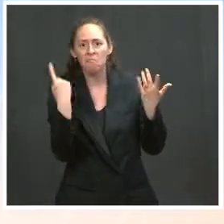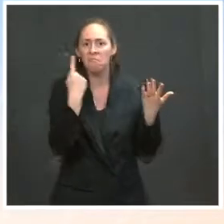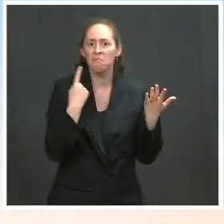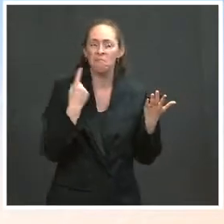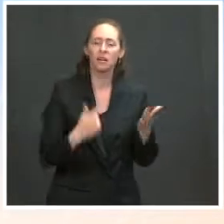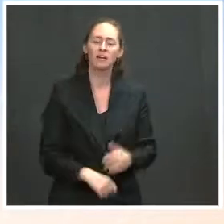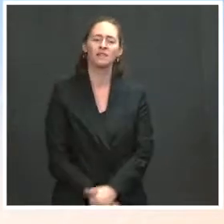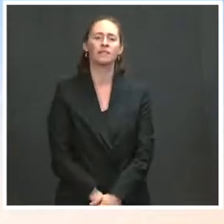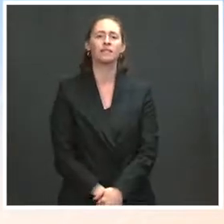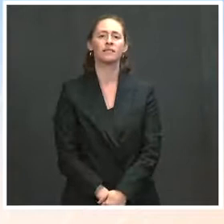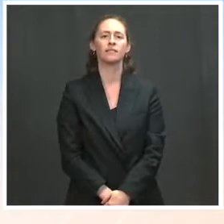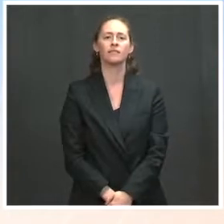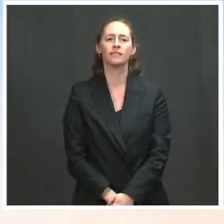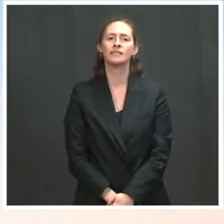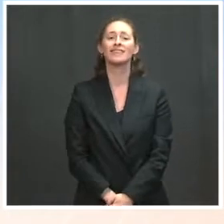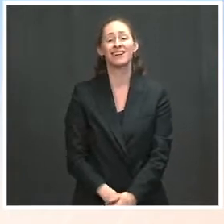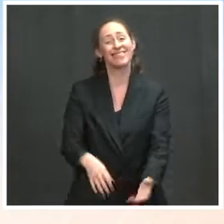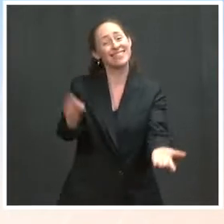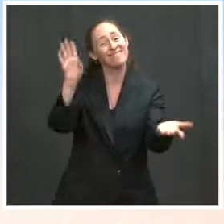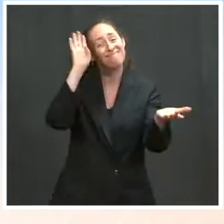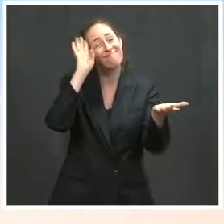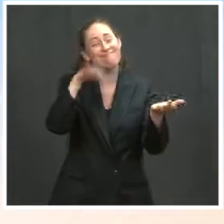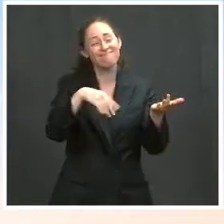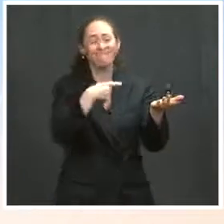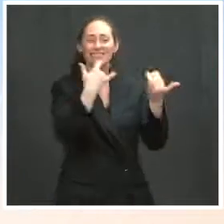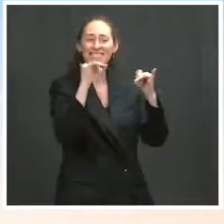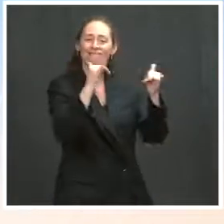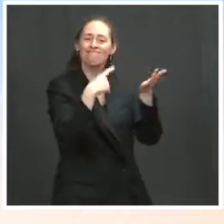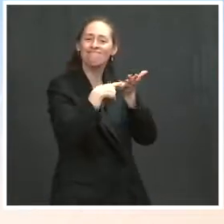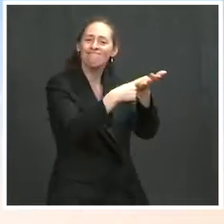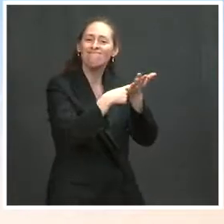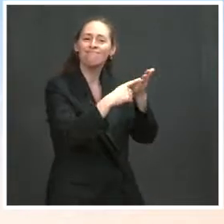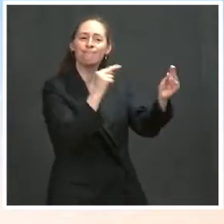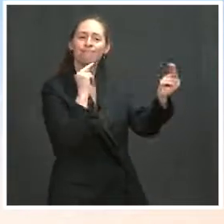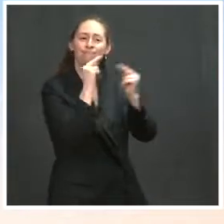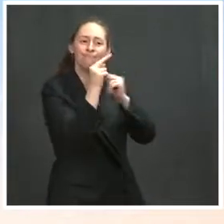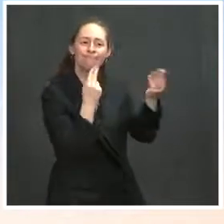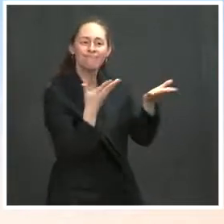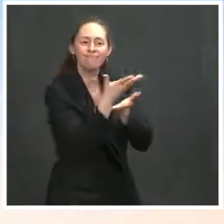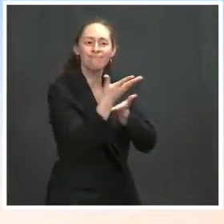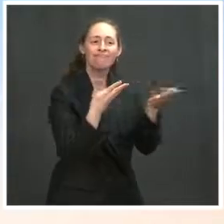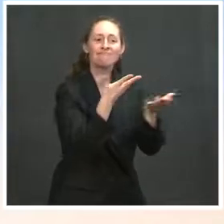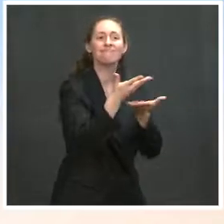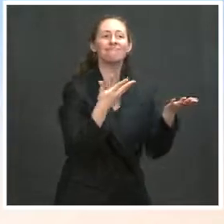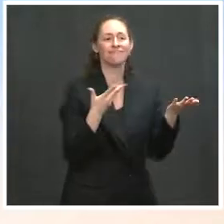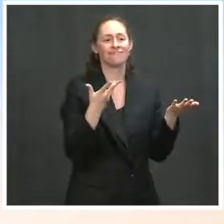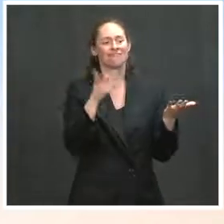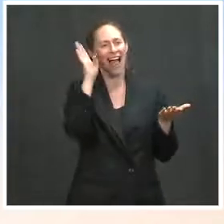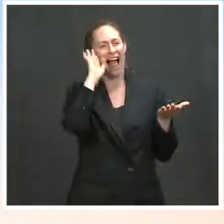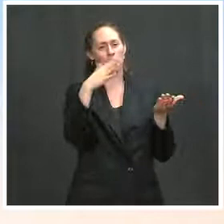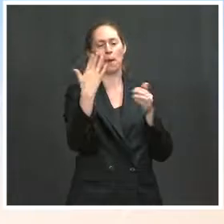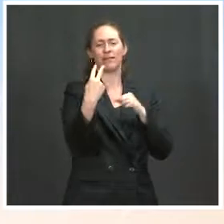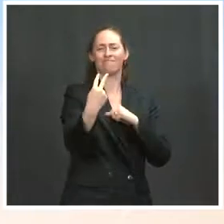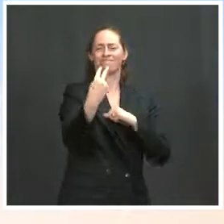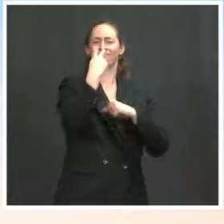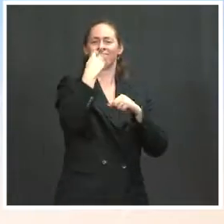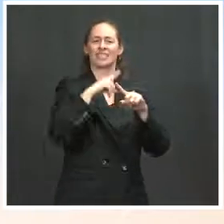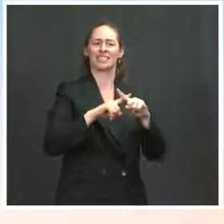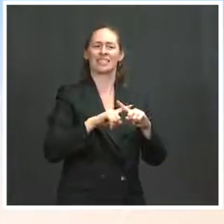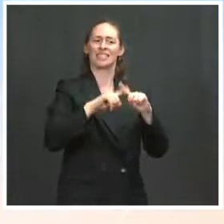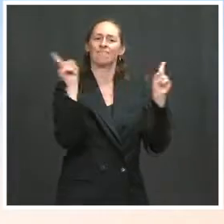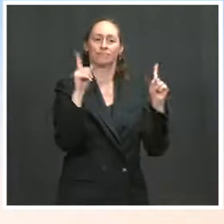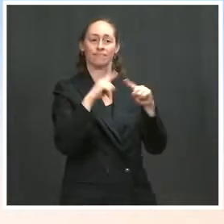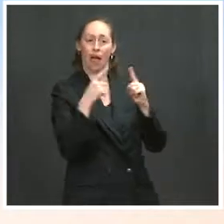know, this is negotiations working in this really funny way. We make an offer, they make a counter, and then we